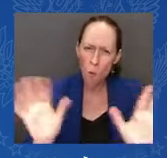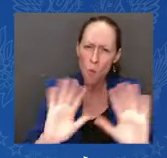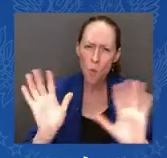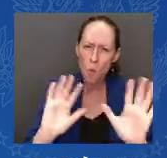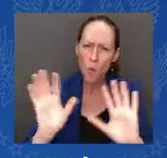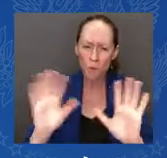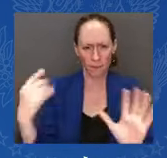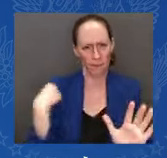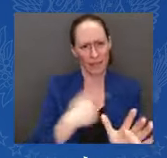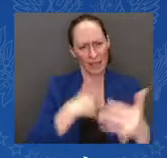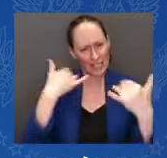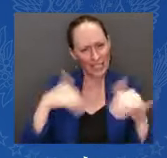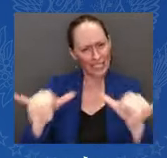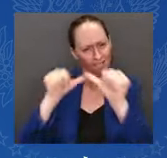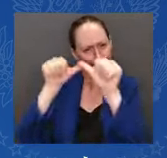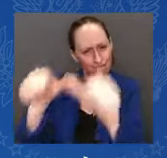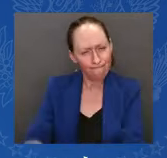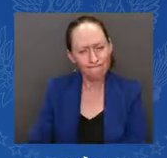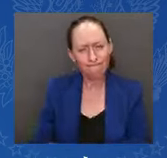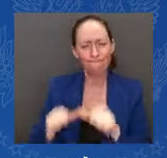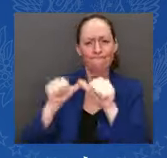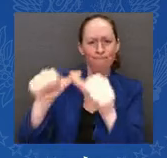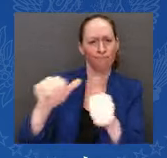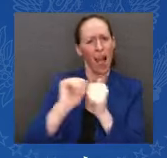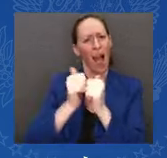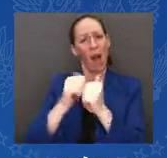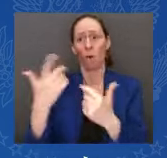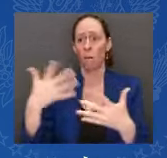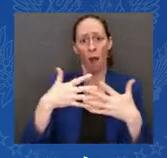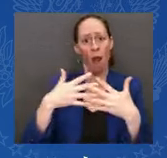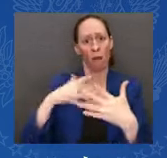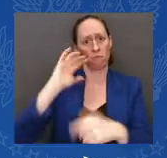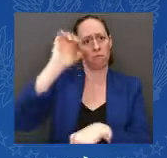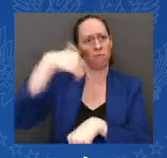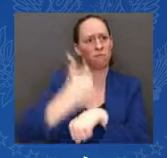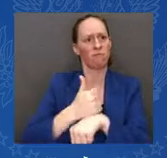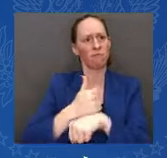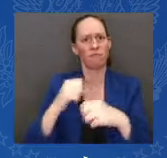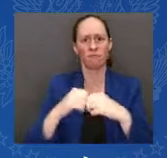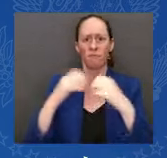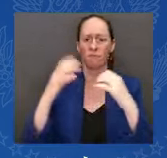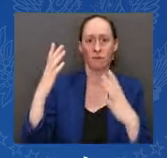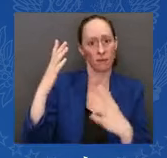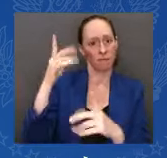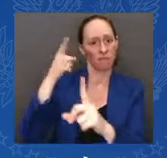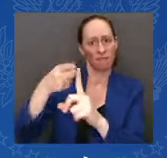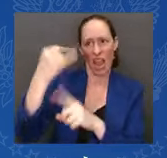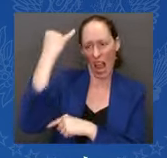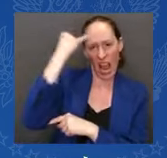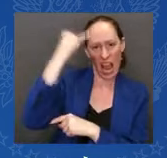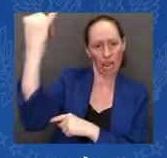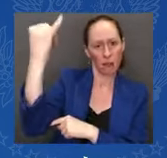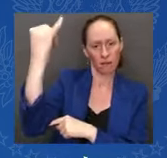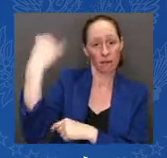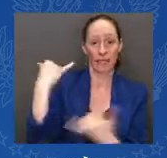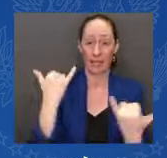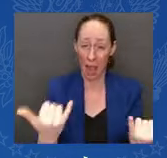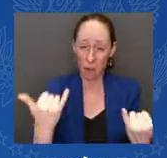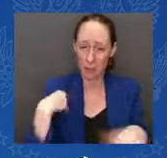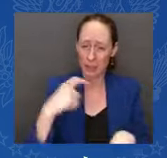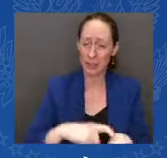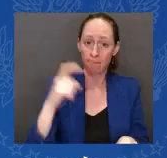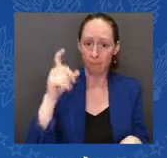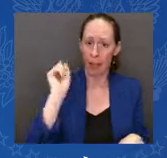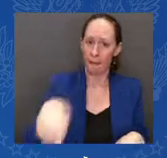just a few. We need a new path forward, a path consistent with the law that protects diversity and expands